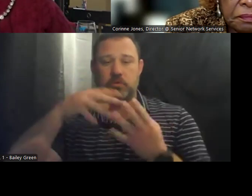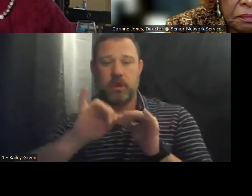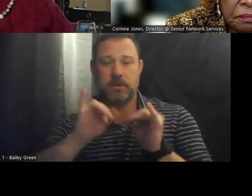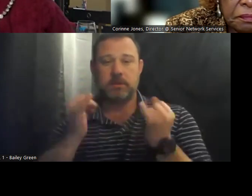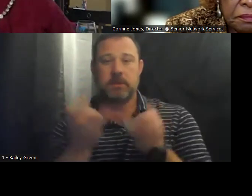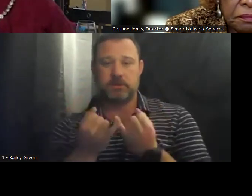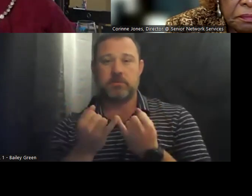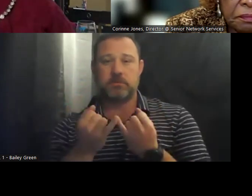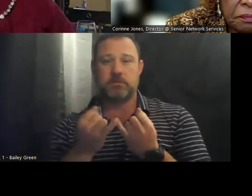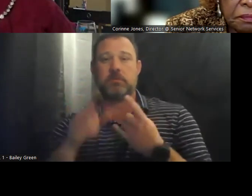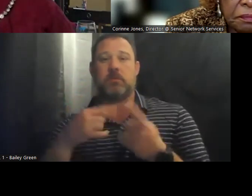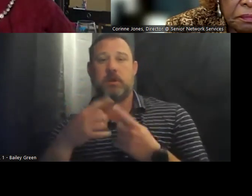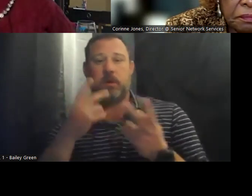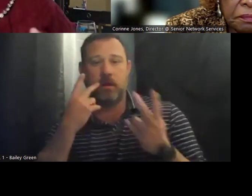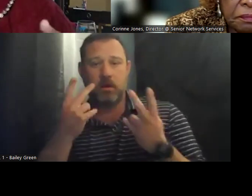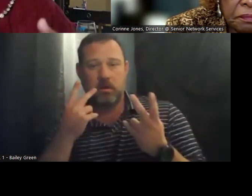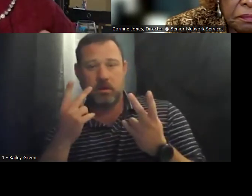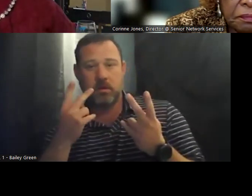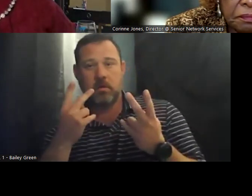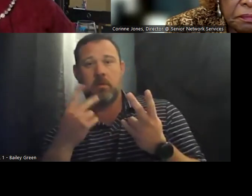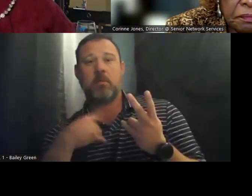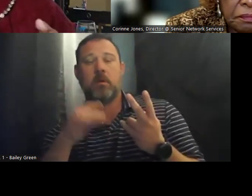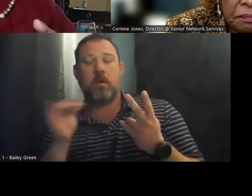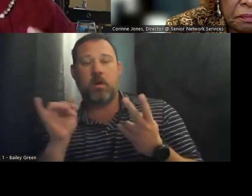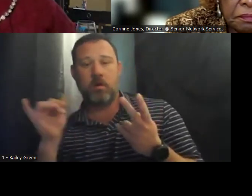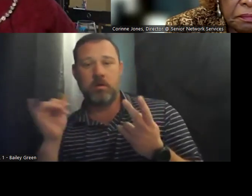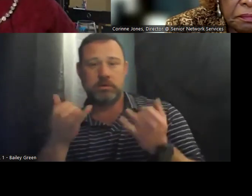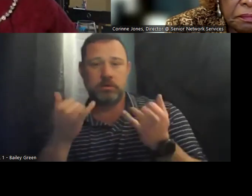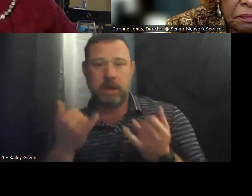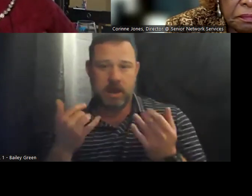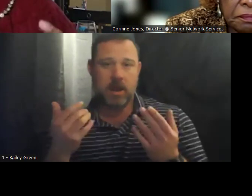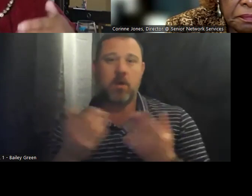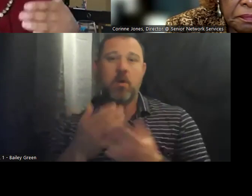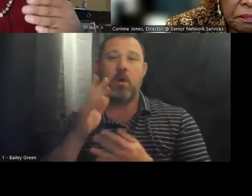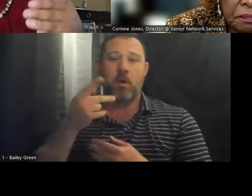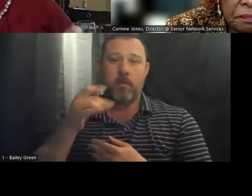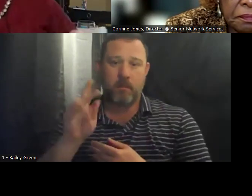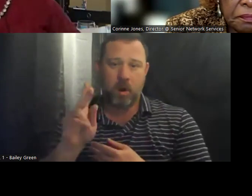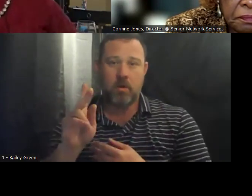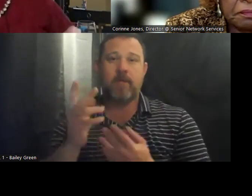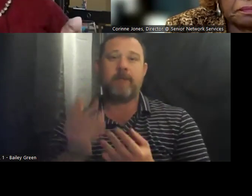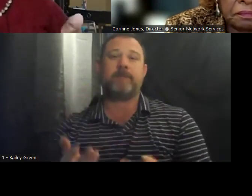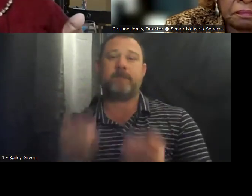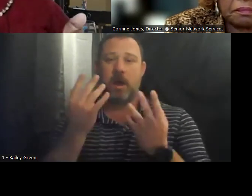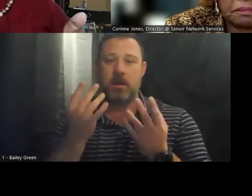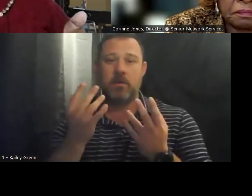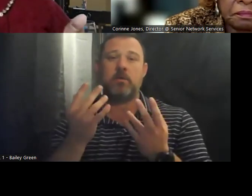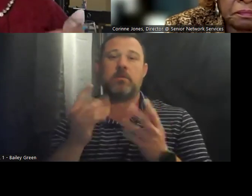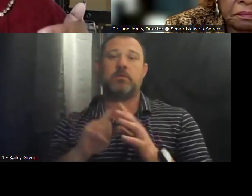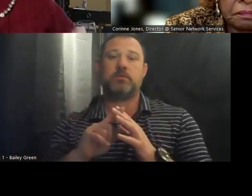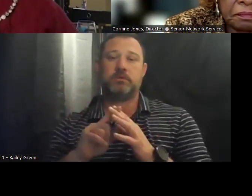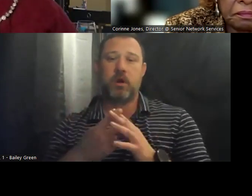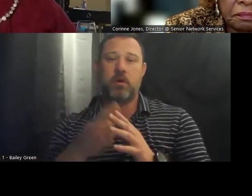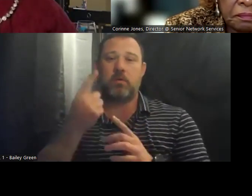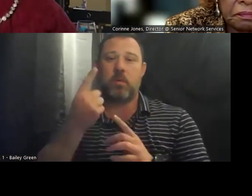isolation. So when we look at that, we also now, in the wake of the park fire, which the park fire started